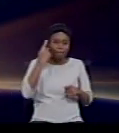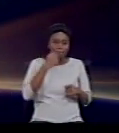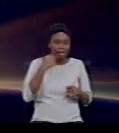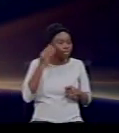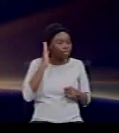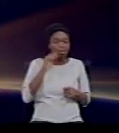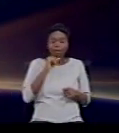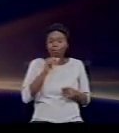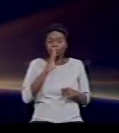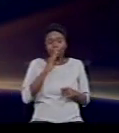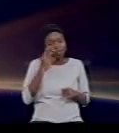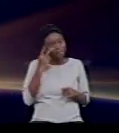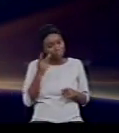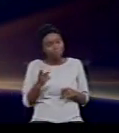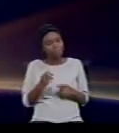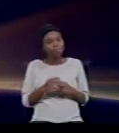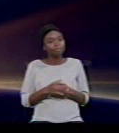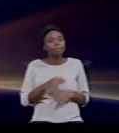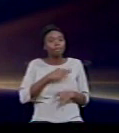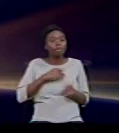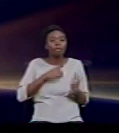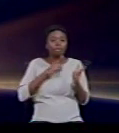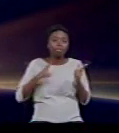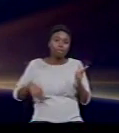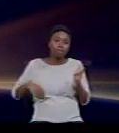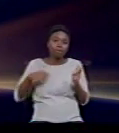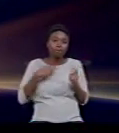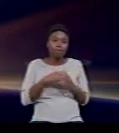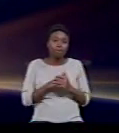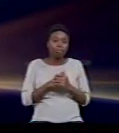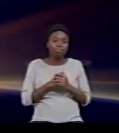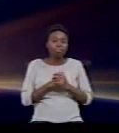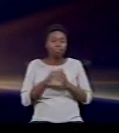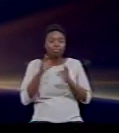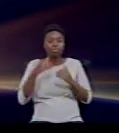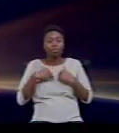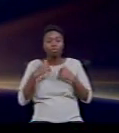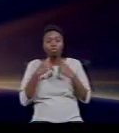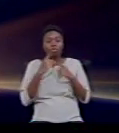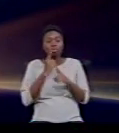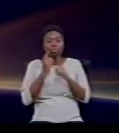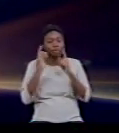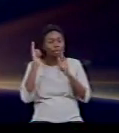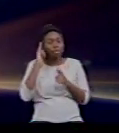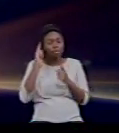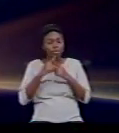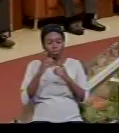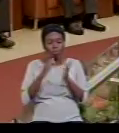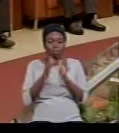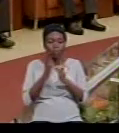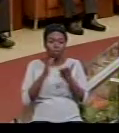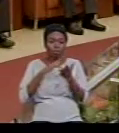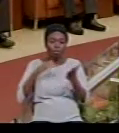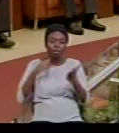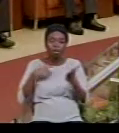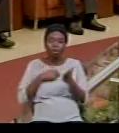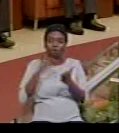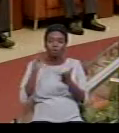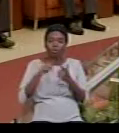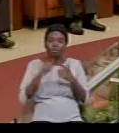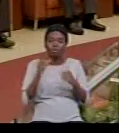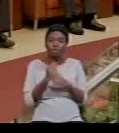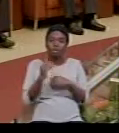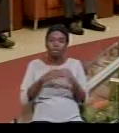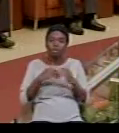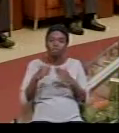my face shall not be seen. You have just listened to the Bible reading, and we need to take whatever we have learned